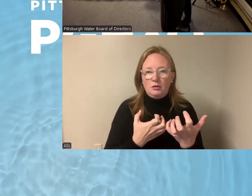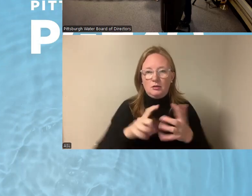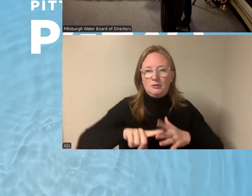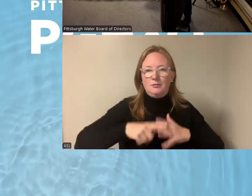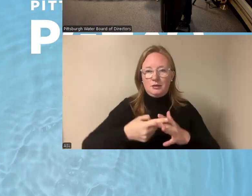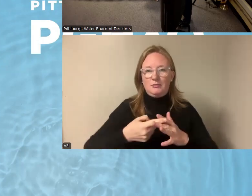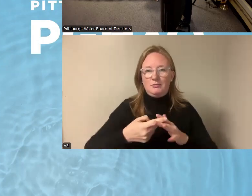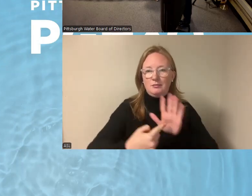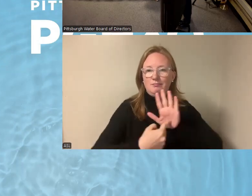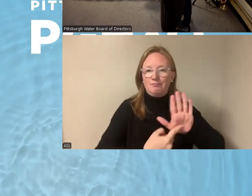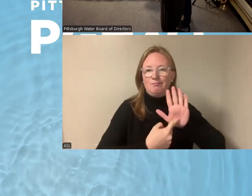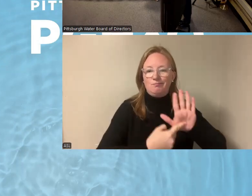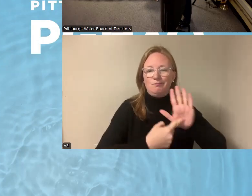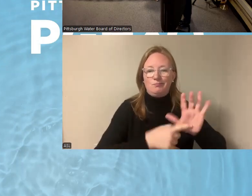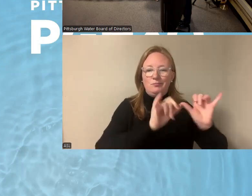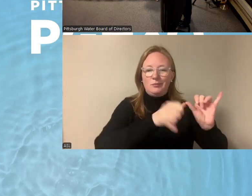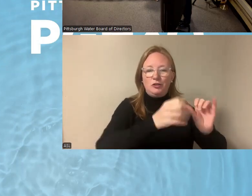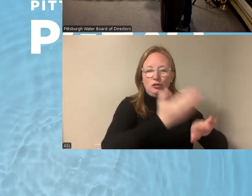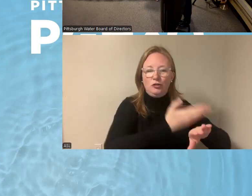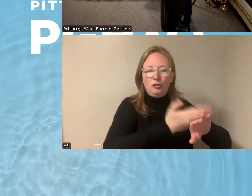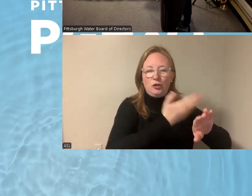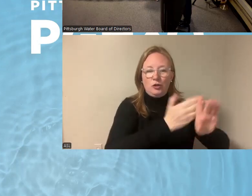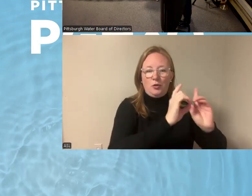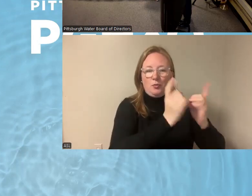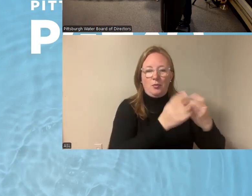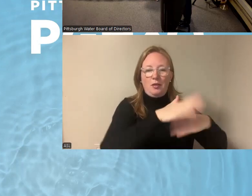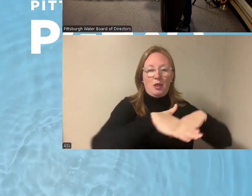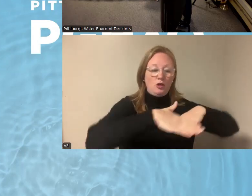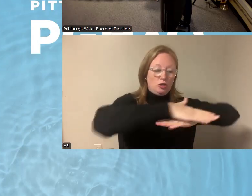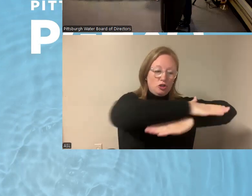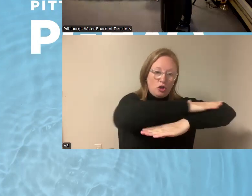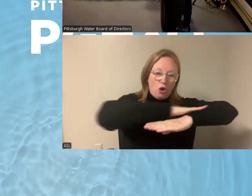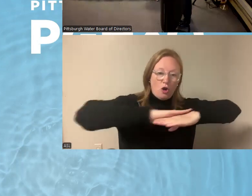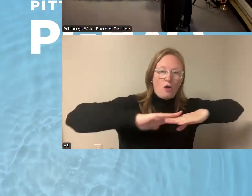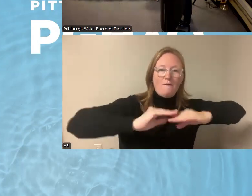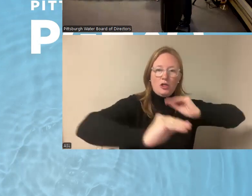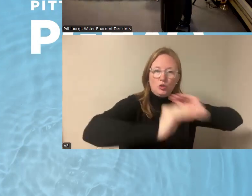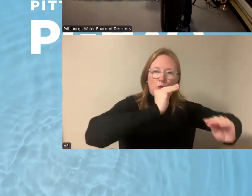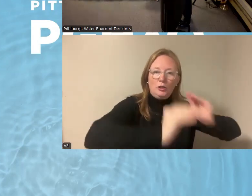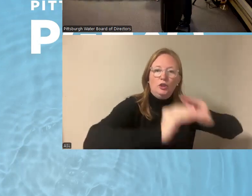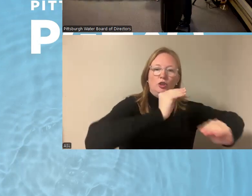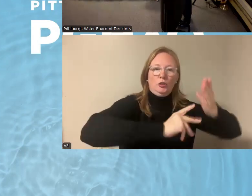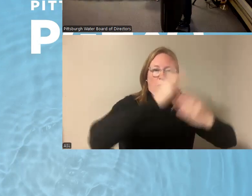by highlighting the engineering and construction department's surface restoration program.